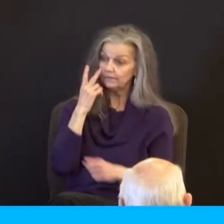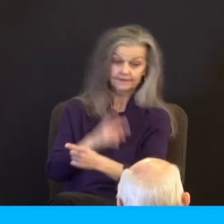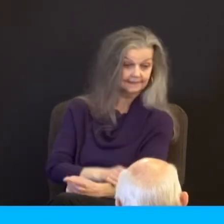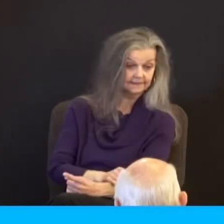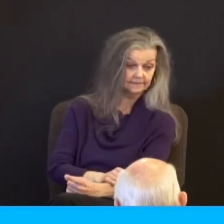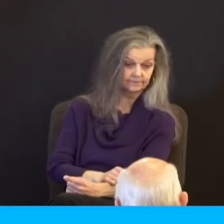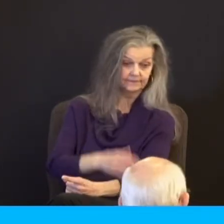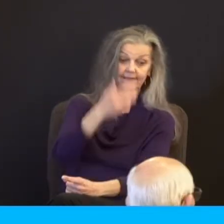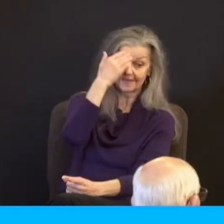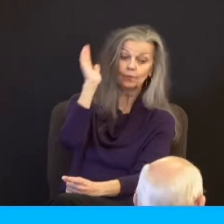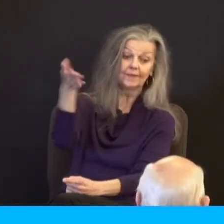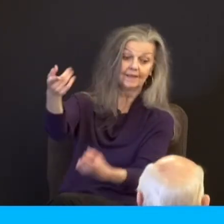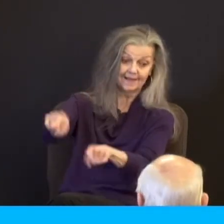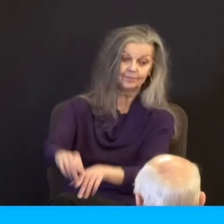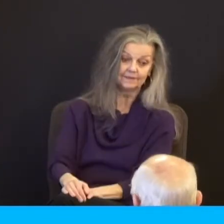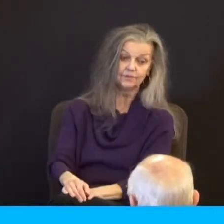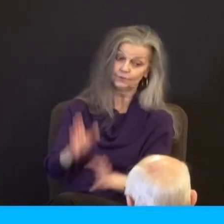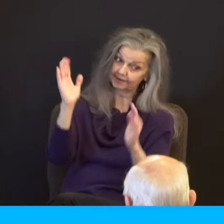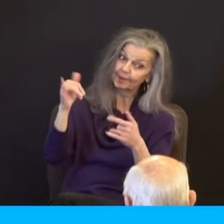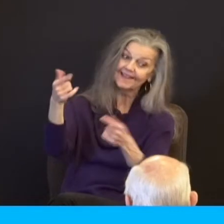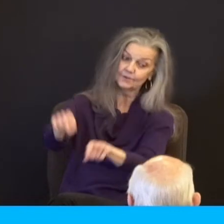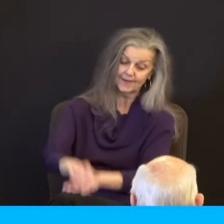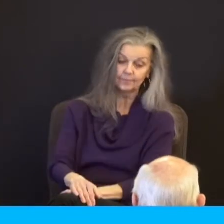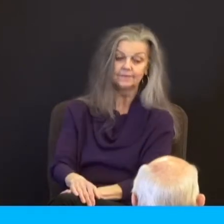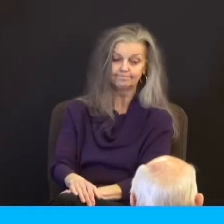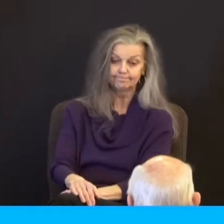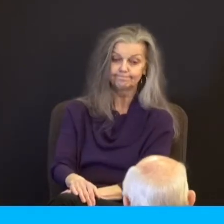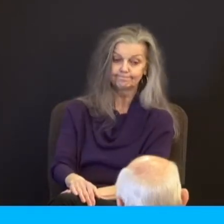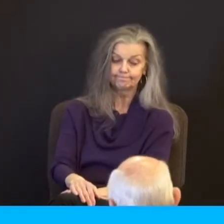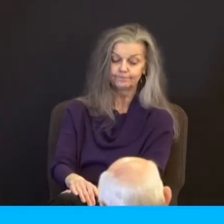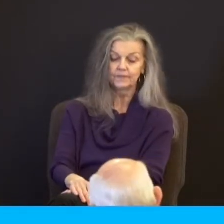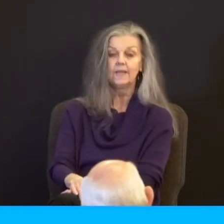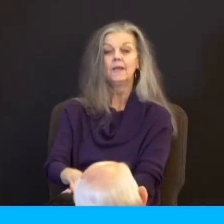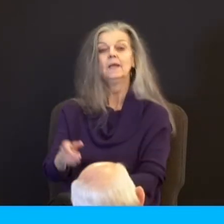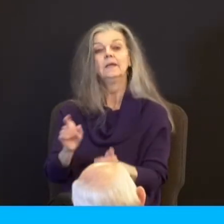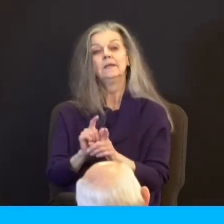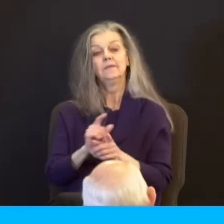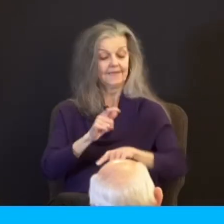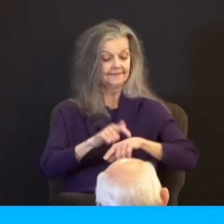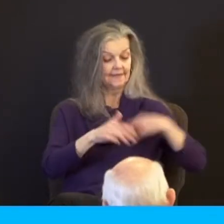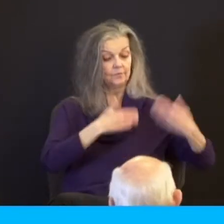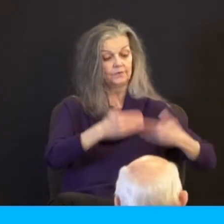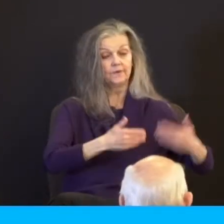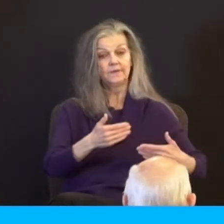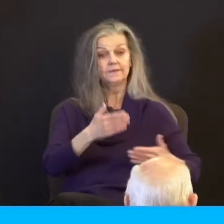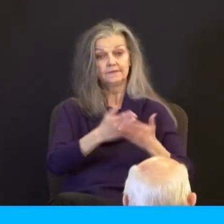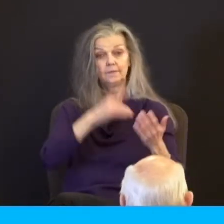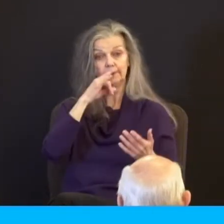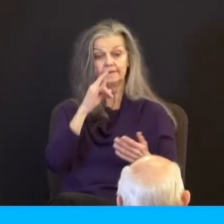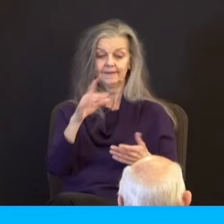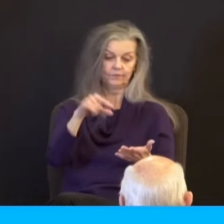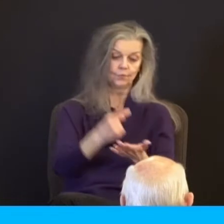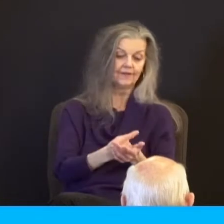this, know this is what's going to happen. You got buddies doing that, know this is what's going to happen. And with even the passing of time, I've got some kids that have now